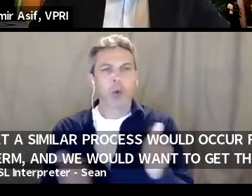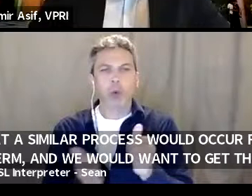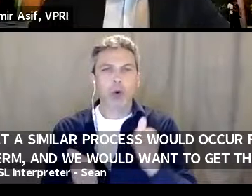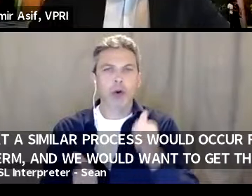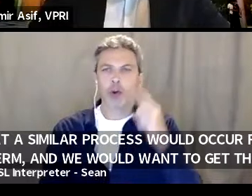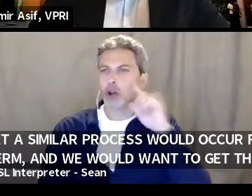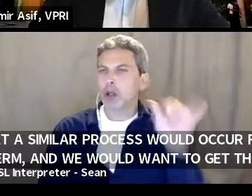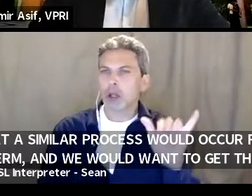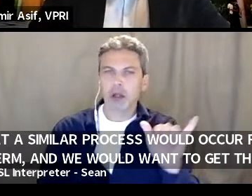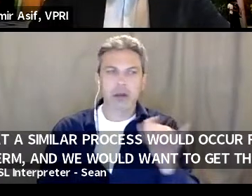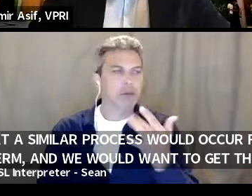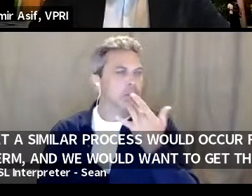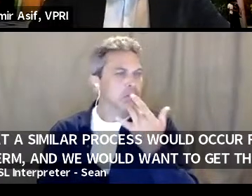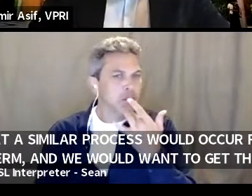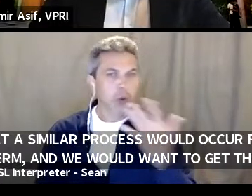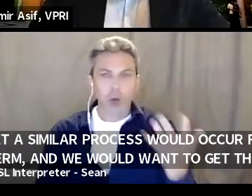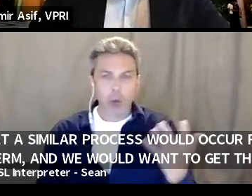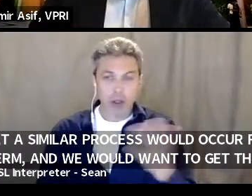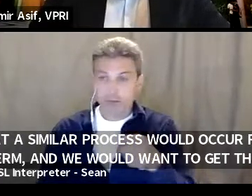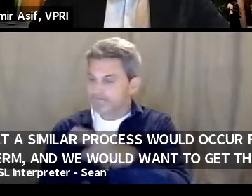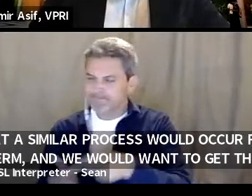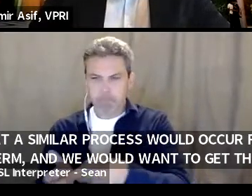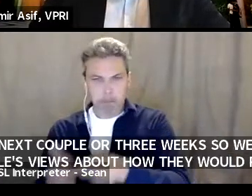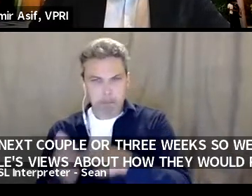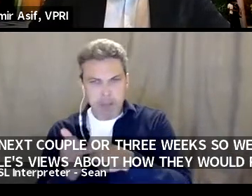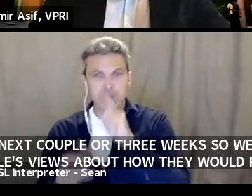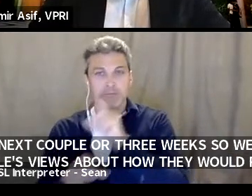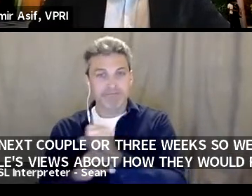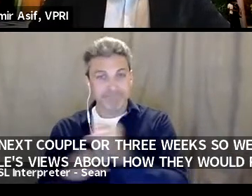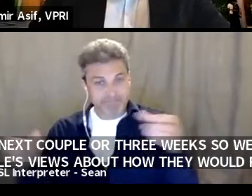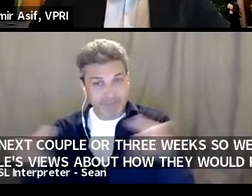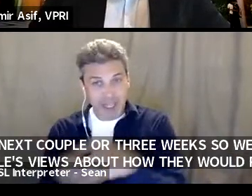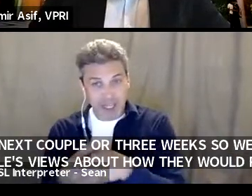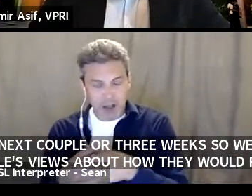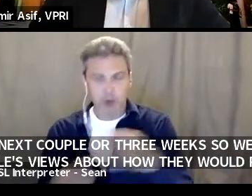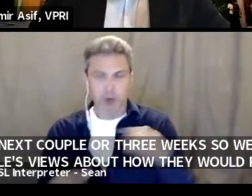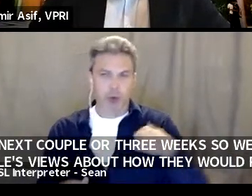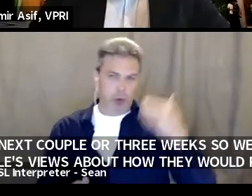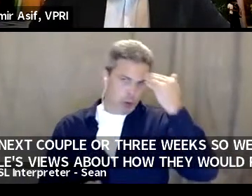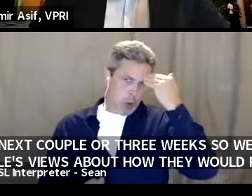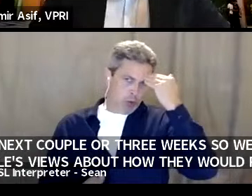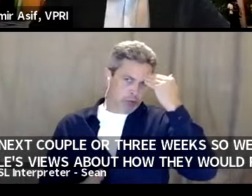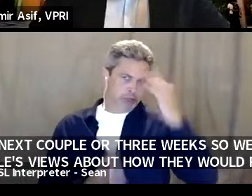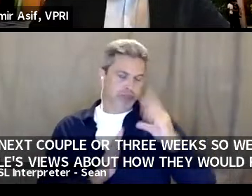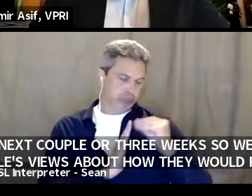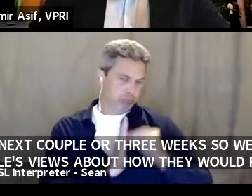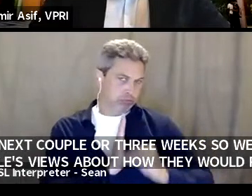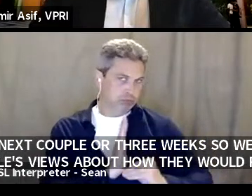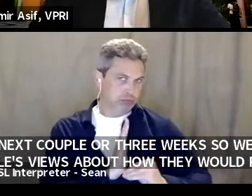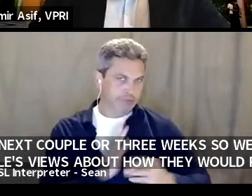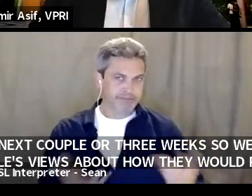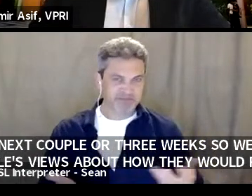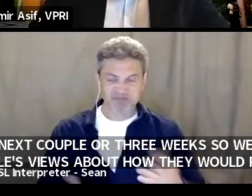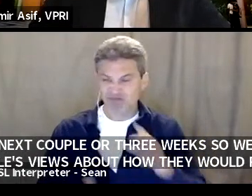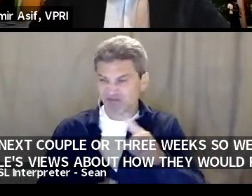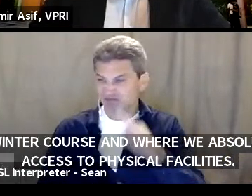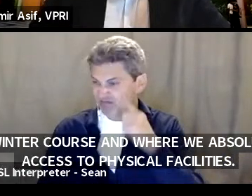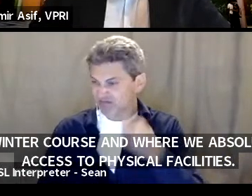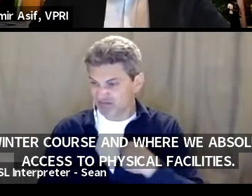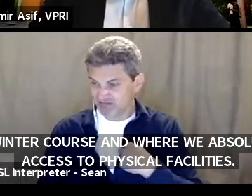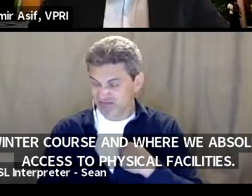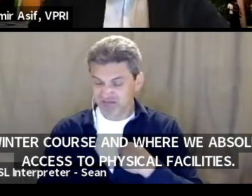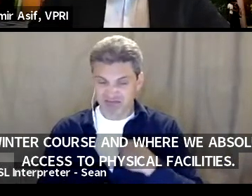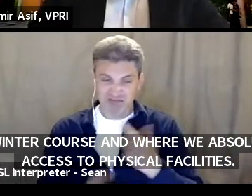we absolutely require access to physical facilities. So I'll stop there, and please stay tuned for